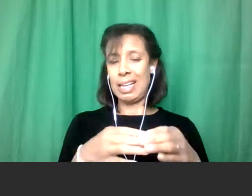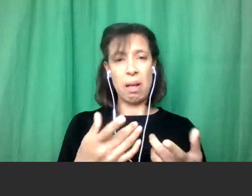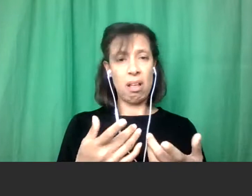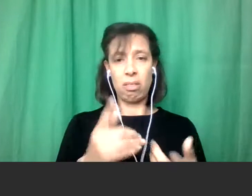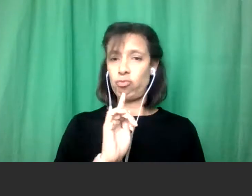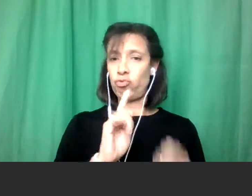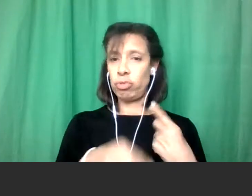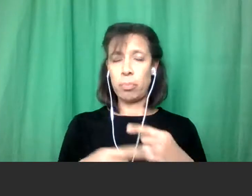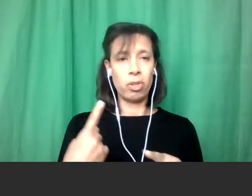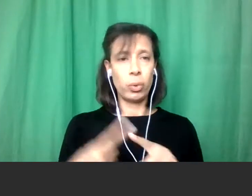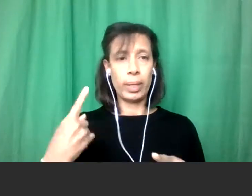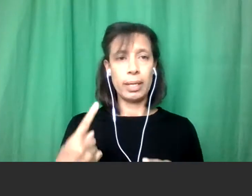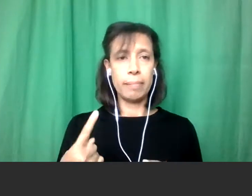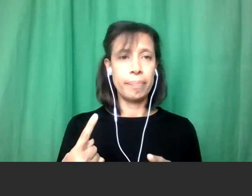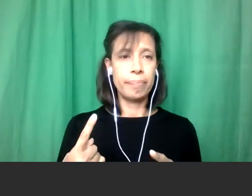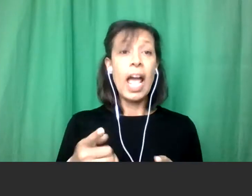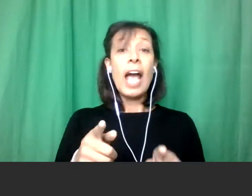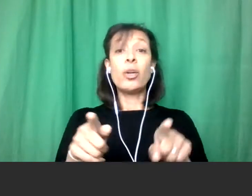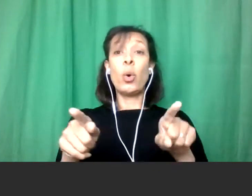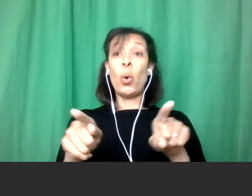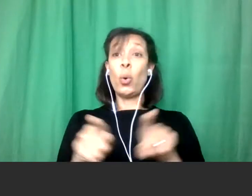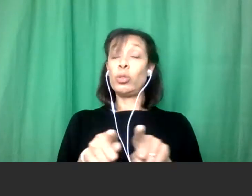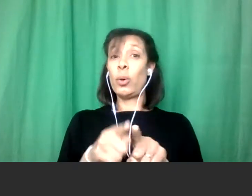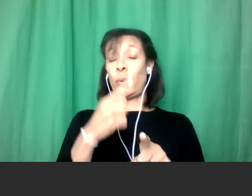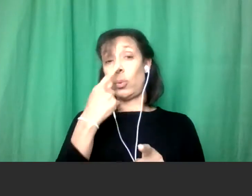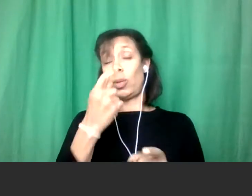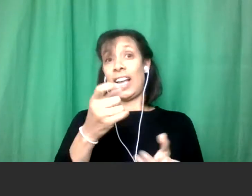download the app on your phone. That's the kind of theory. That's